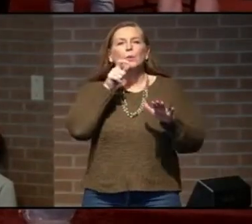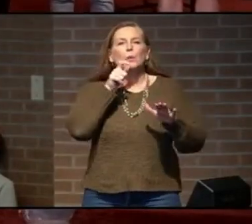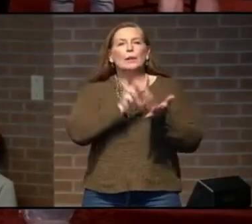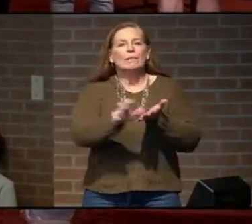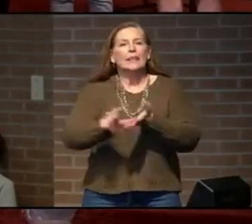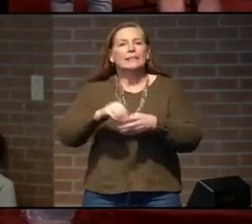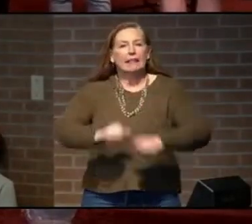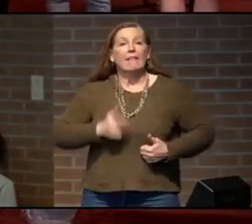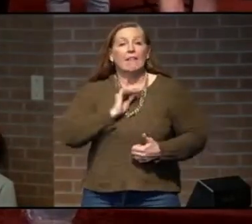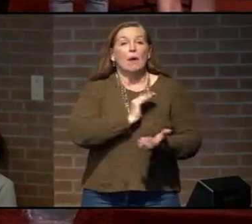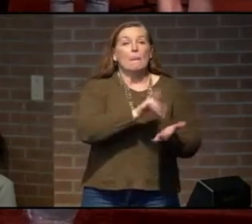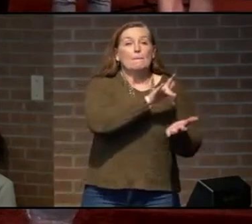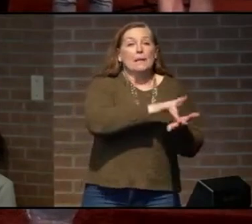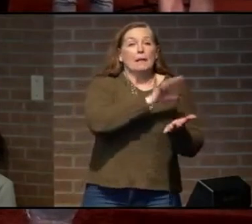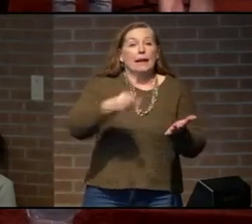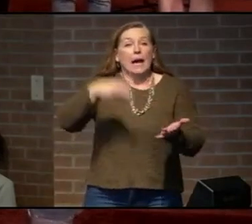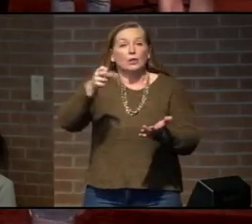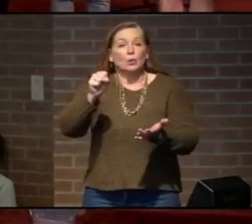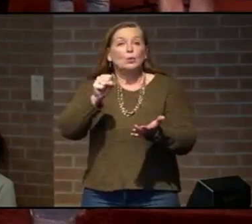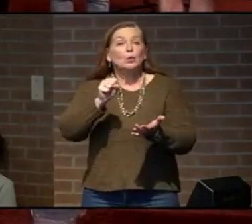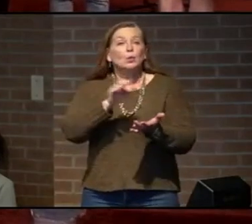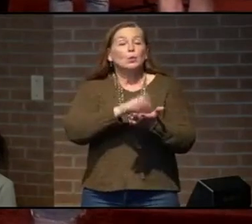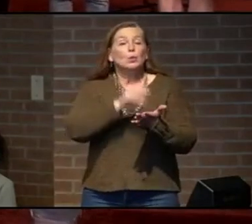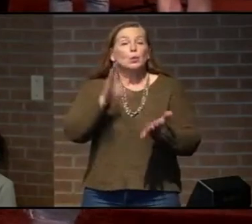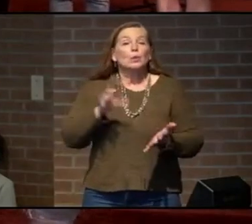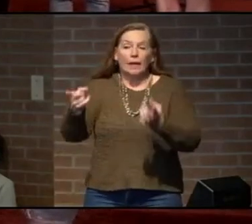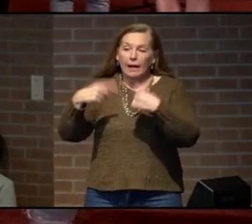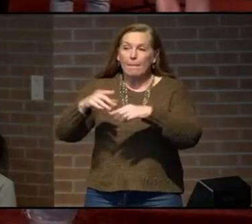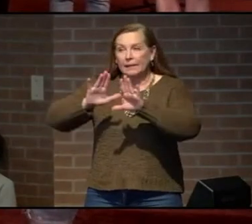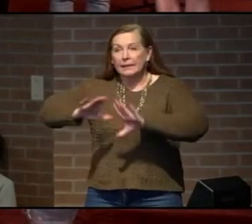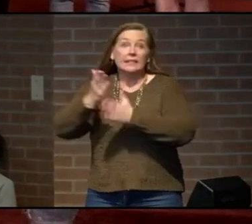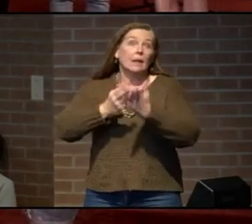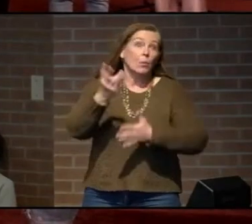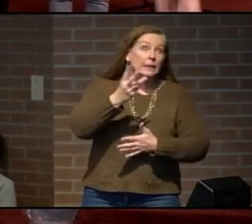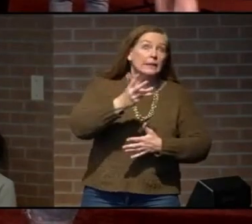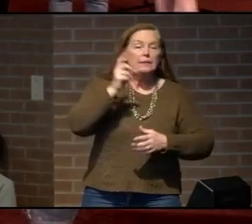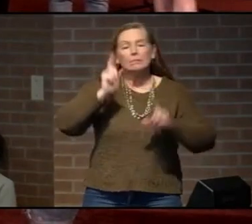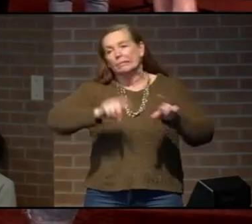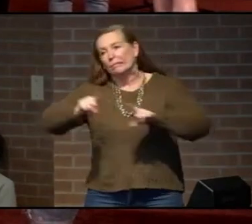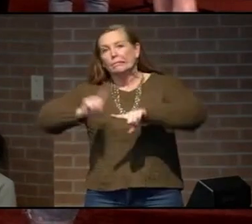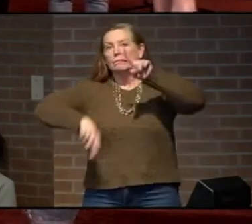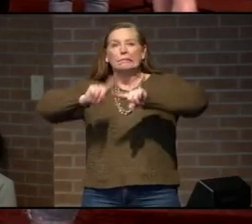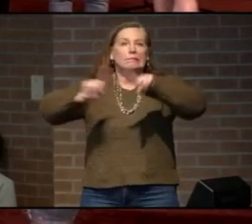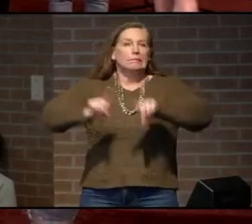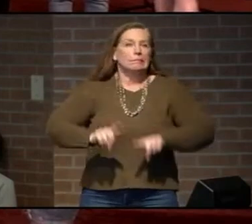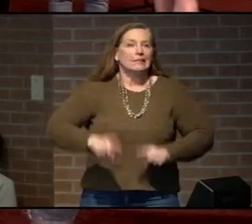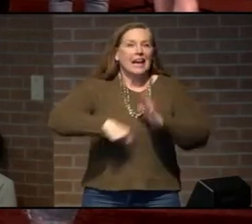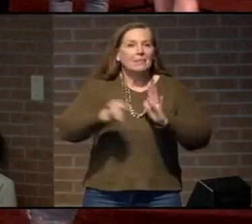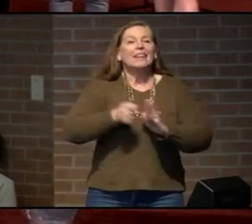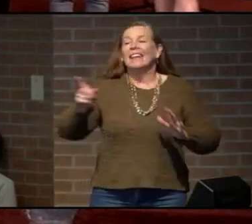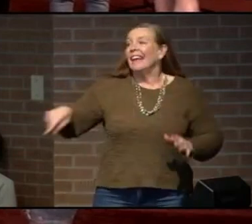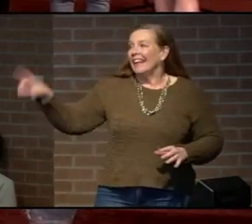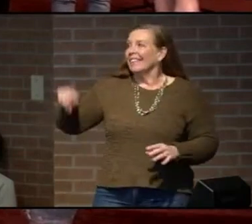and high school students. They come on Sundays, they're here on some Wednesdays, they're here all sorts of different times, and they get